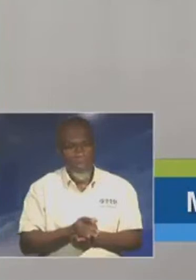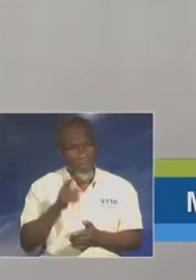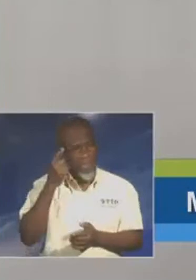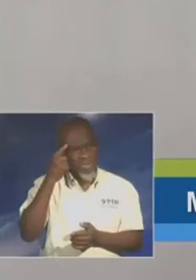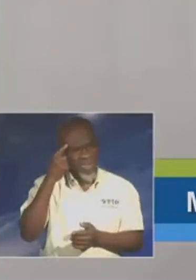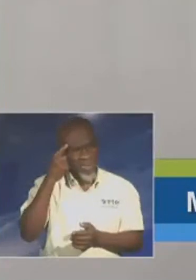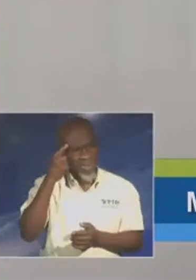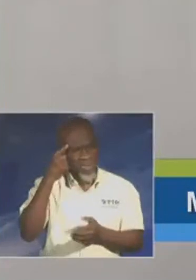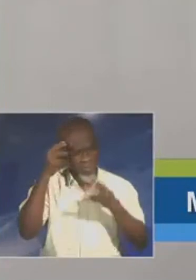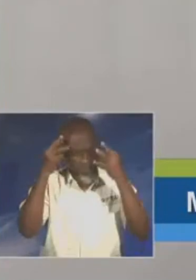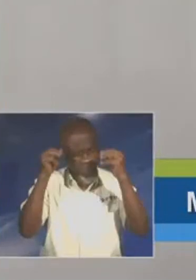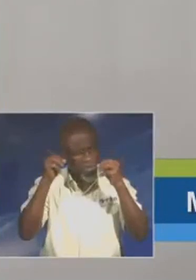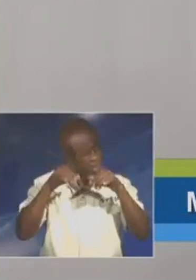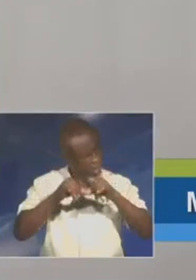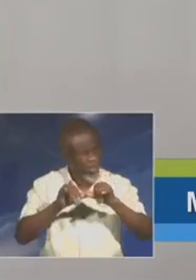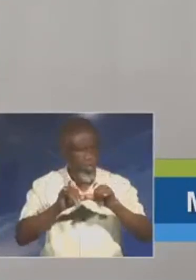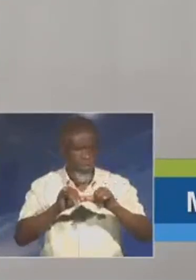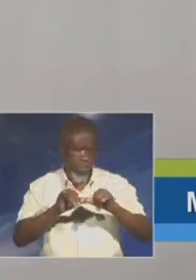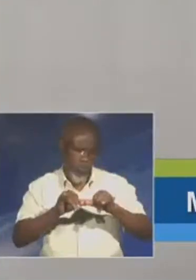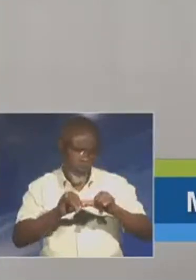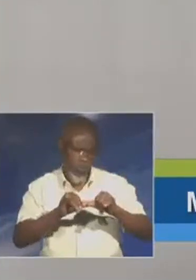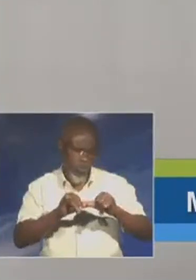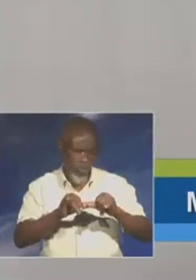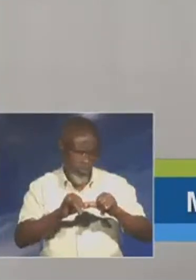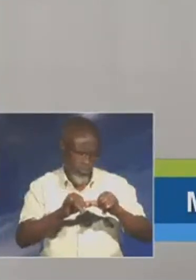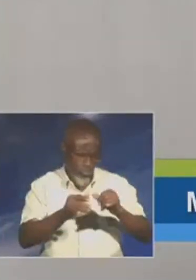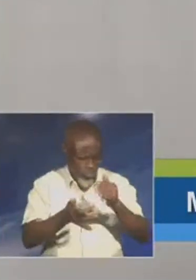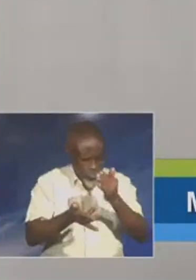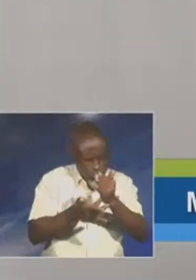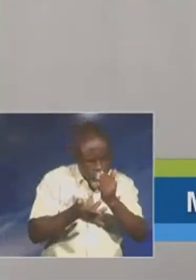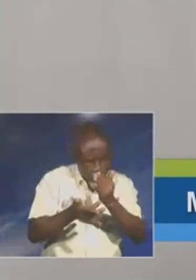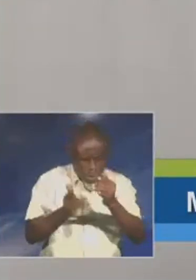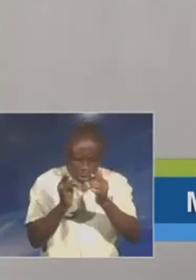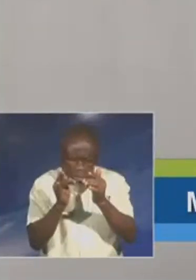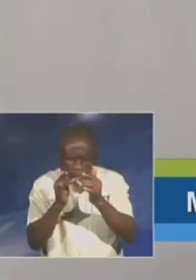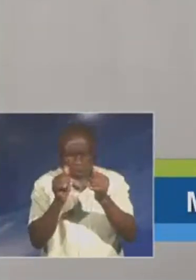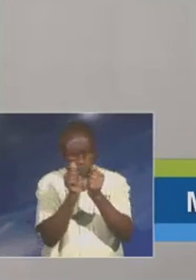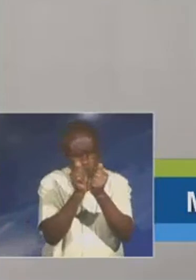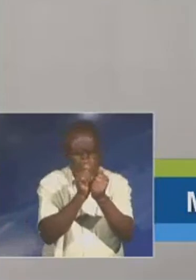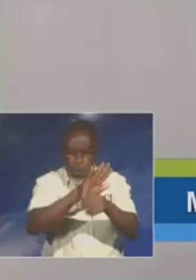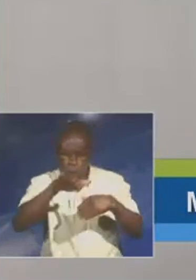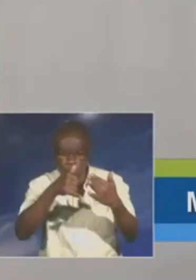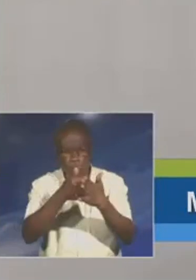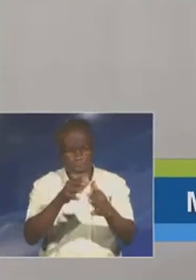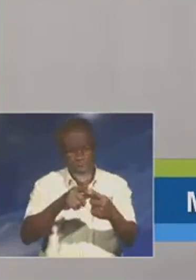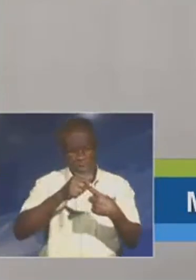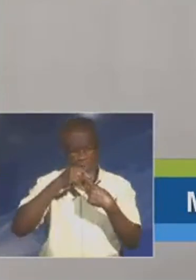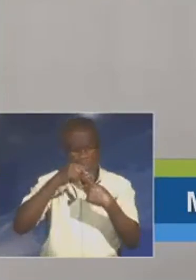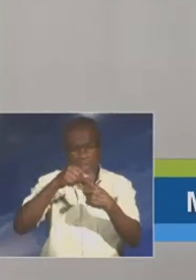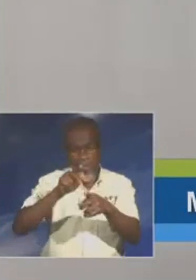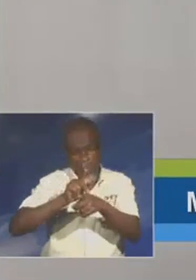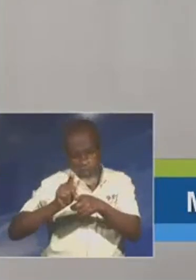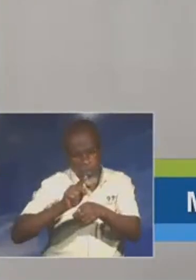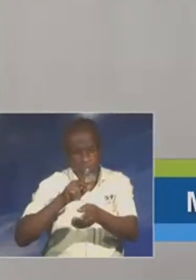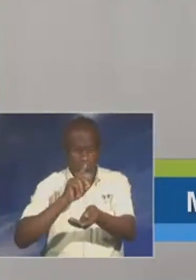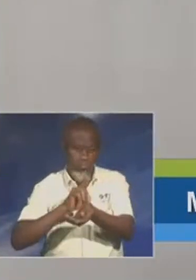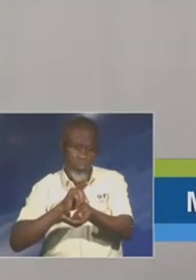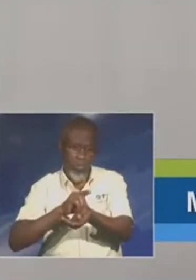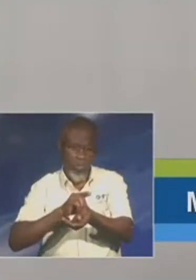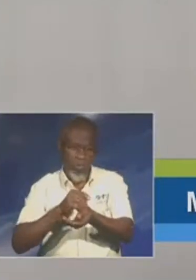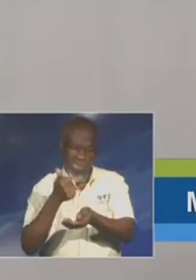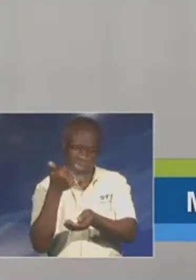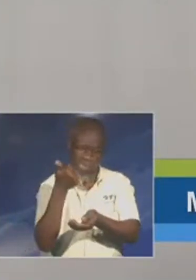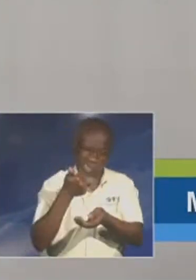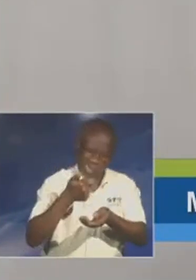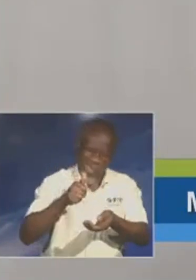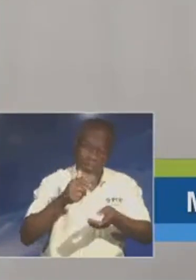So the heart specialist for children, Dr. Ronan Ramrup, he has been aggressively on the case. So any Missy case